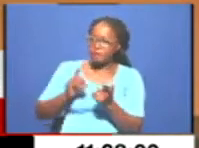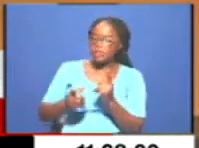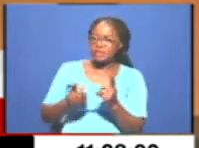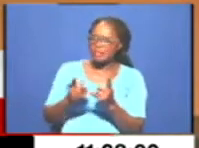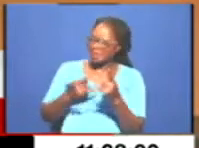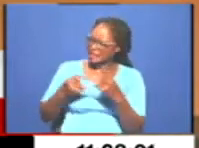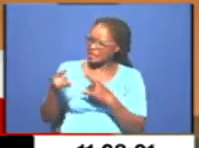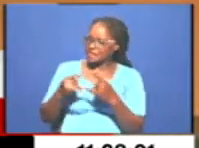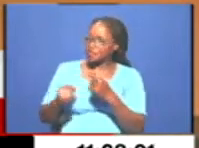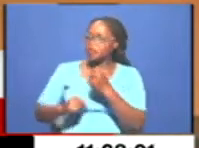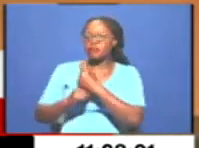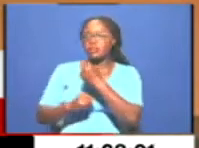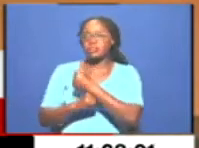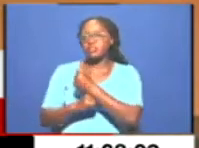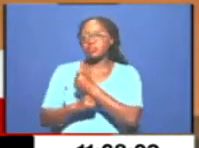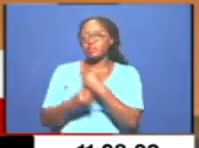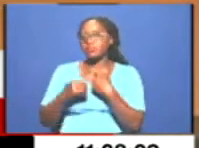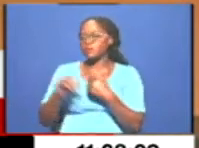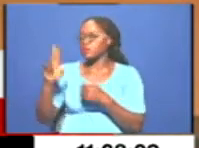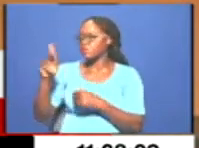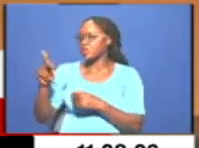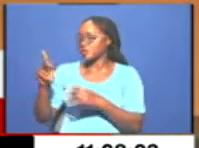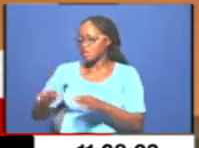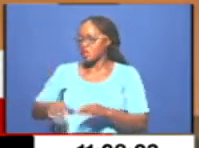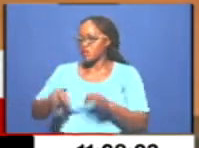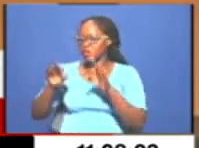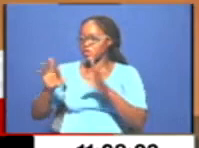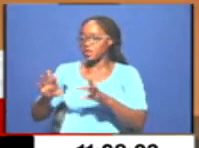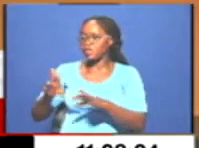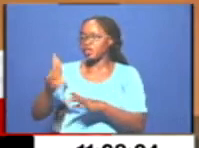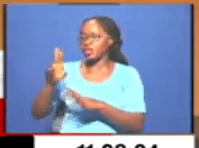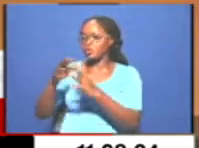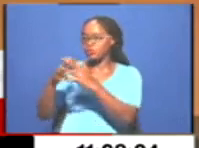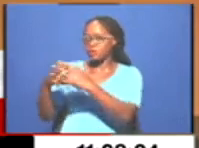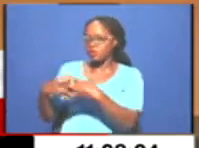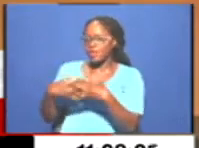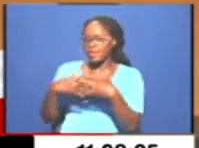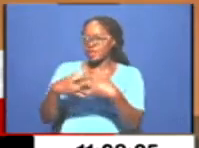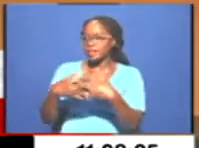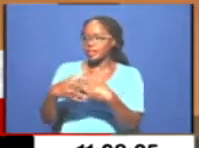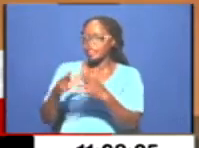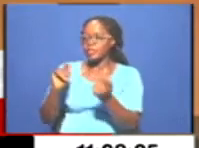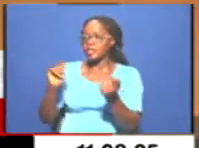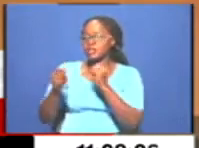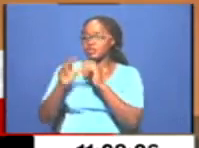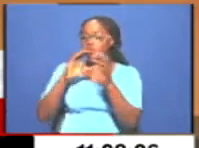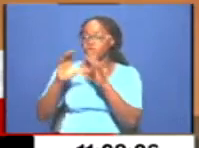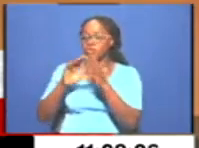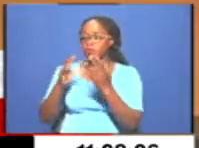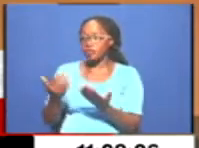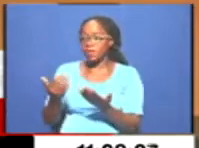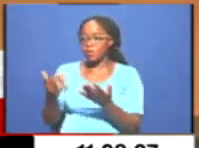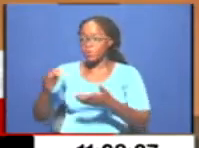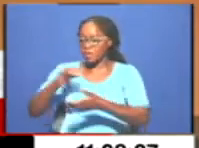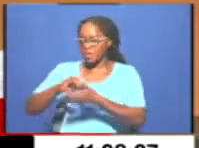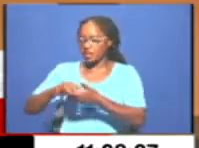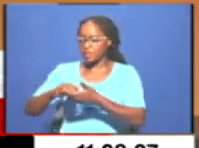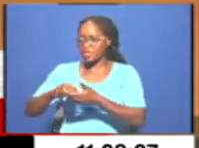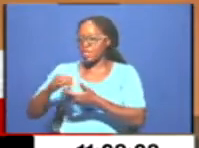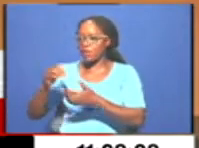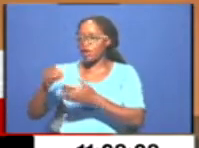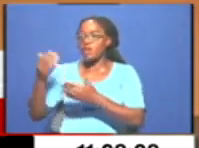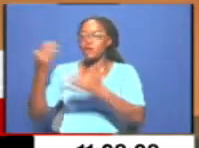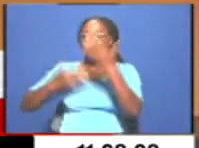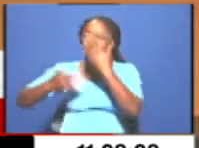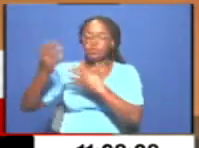a scholarship to the UK, to Australia, to the US. And we want to change that conversation where we engage our local universities to be